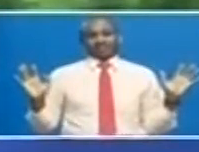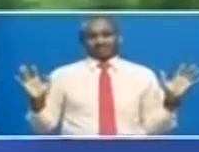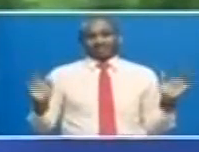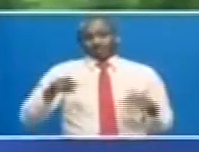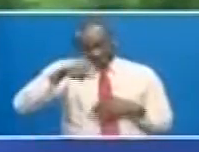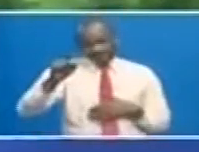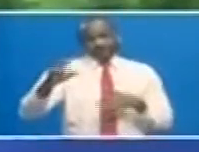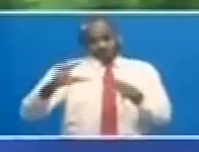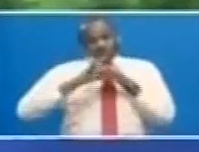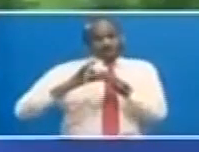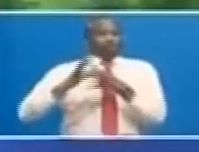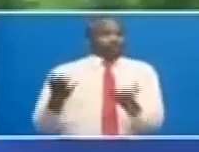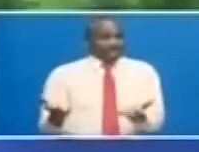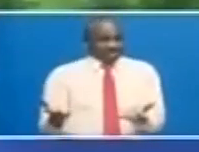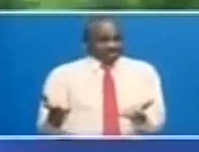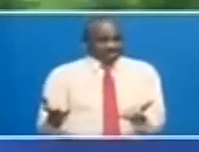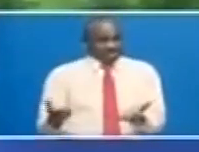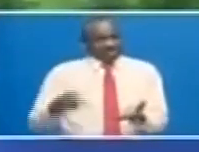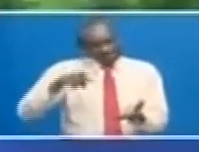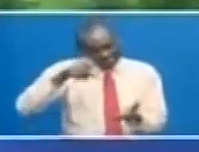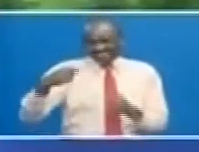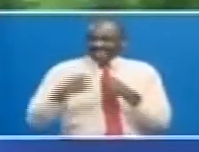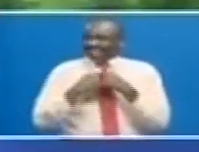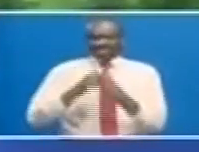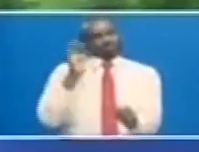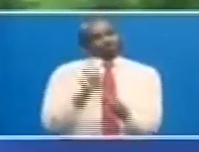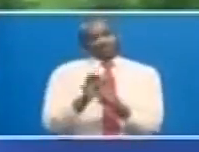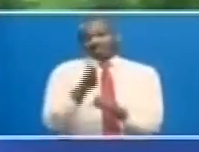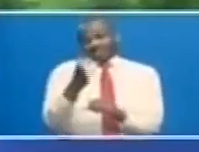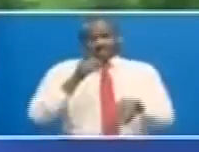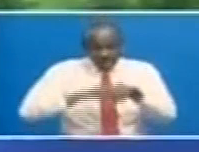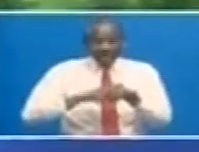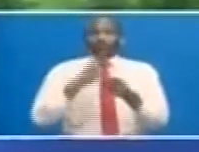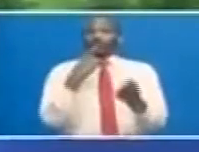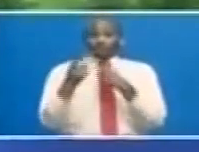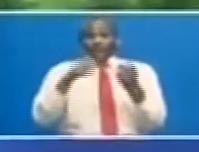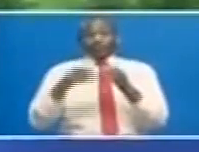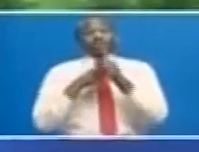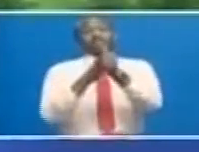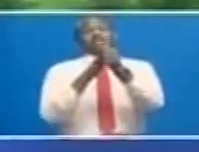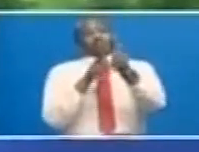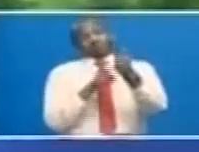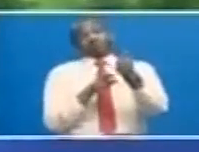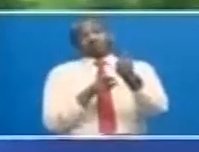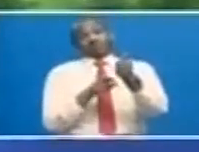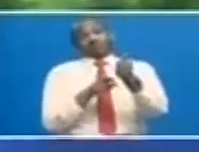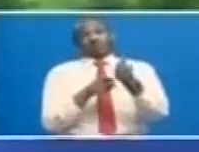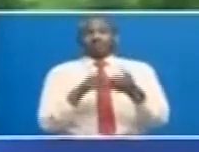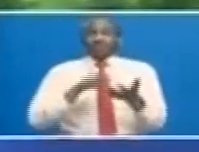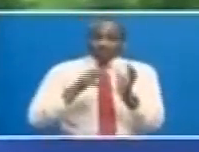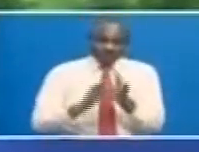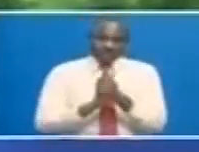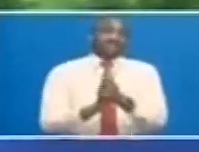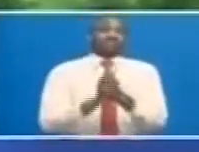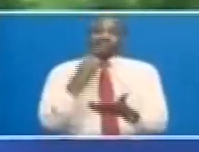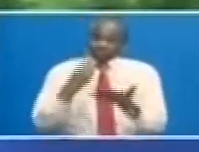you belong to, it is so challenging in that when you talk about leadership, it's like you